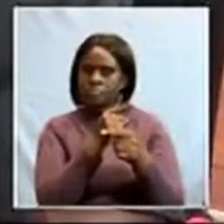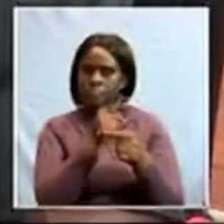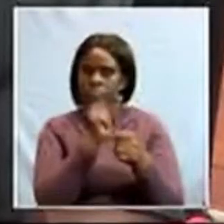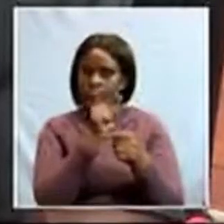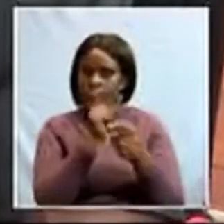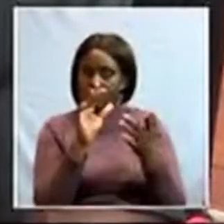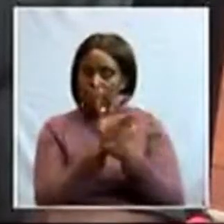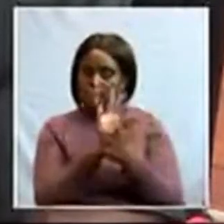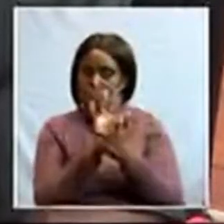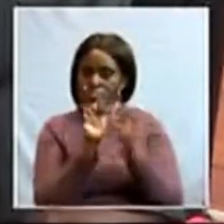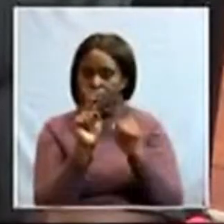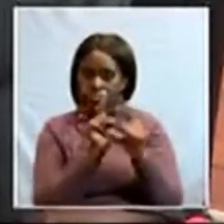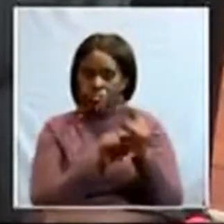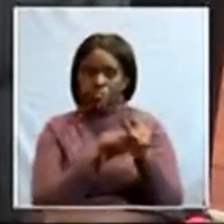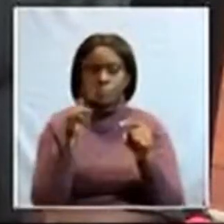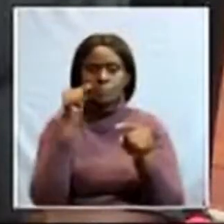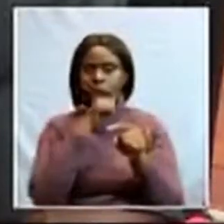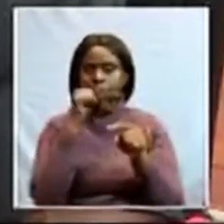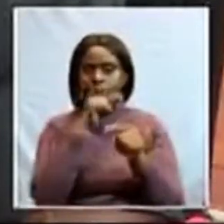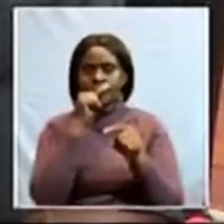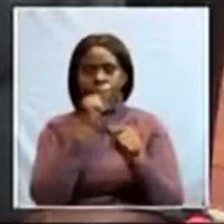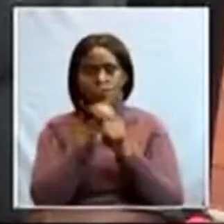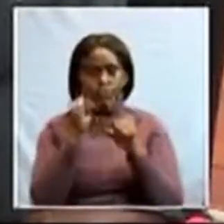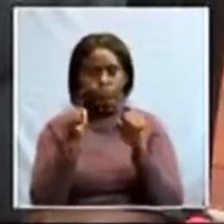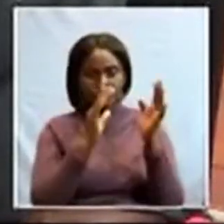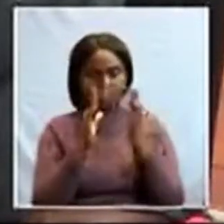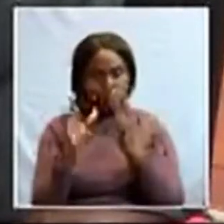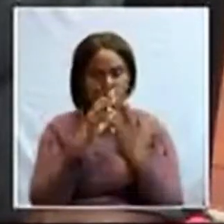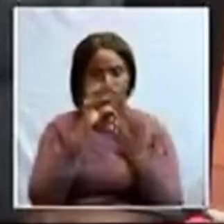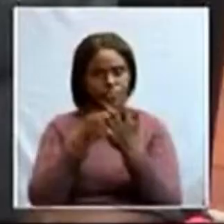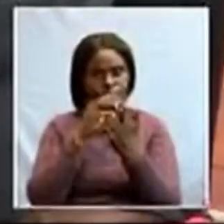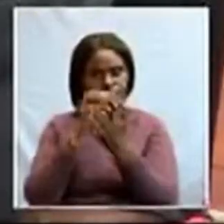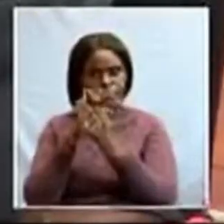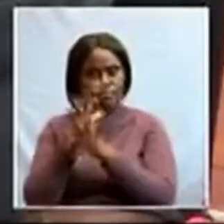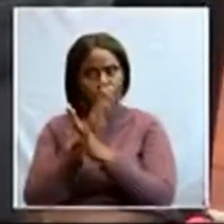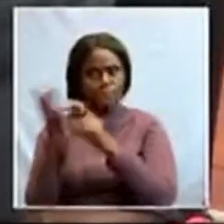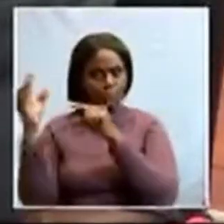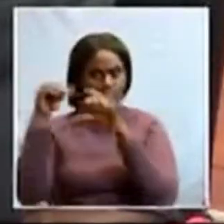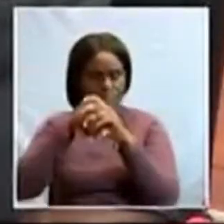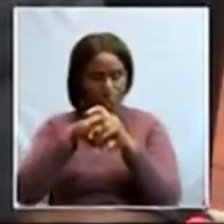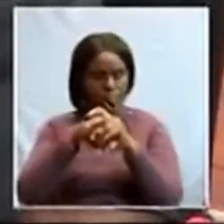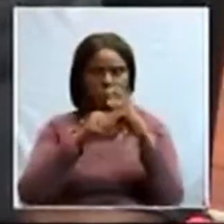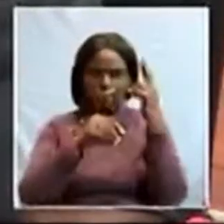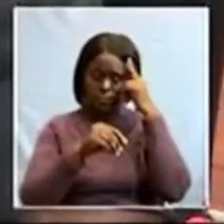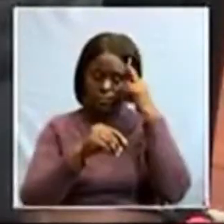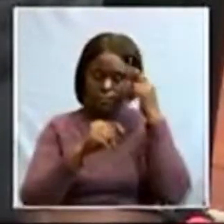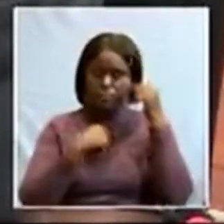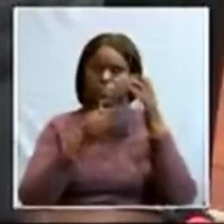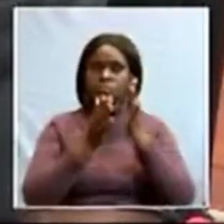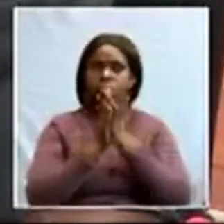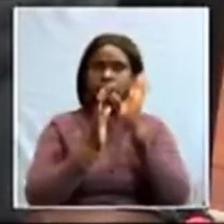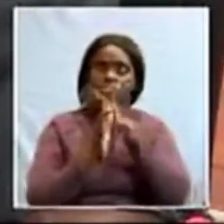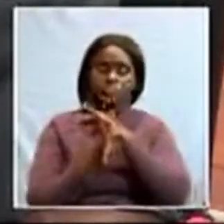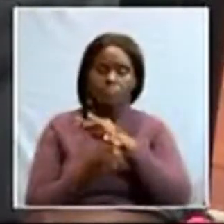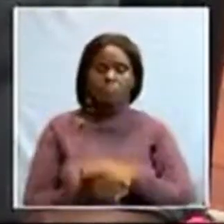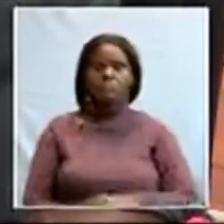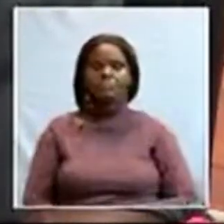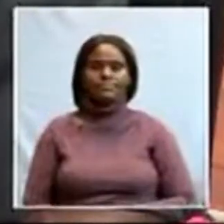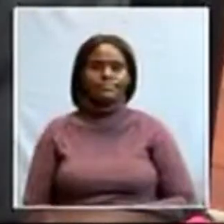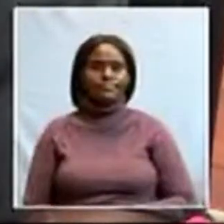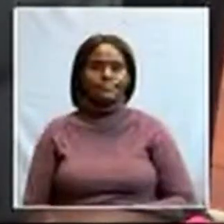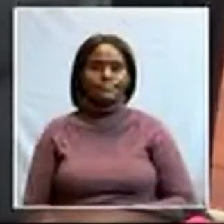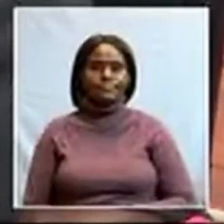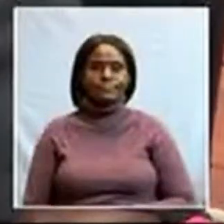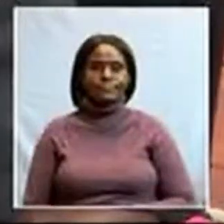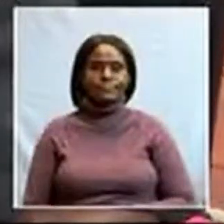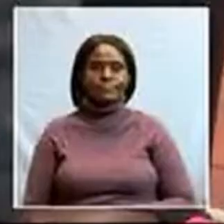these documents are false documents, you just prepared them before you came here. You remember I asked that question, Chair, which